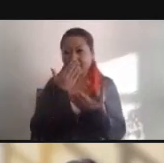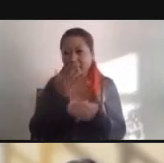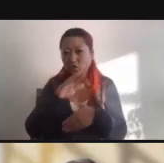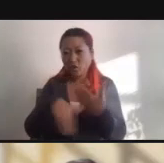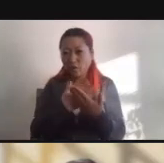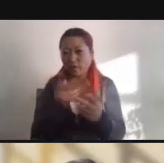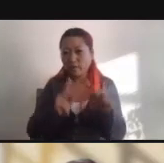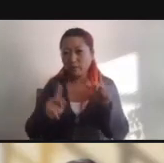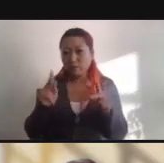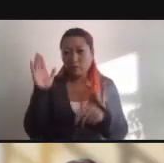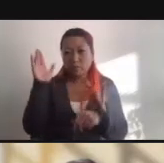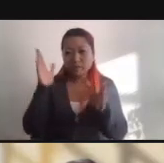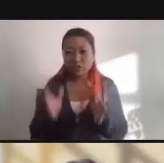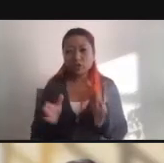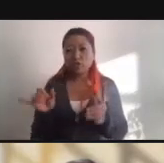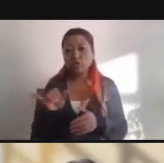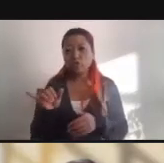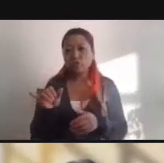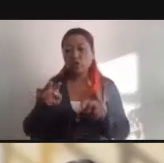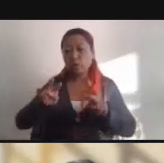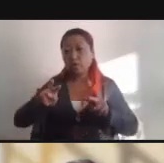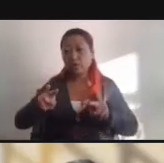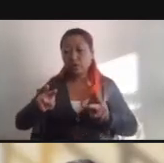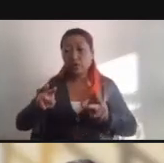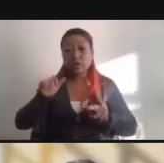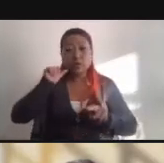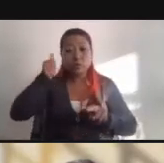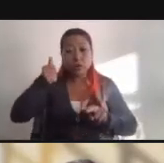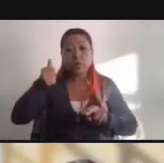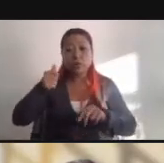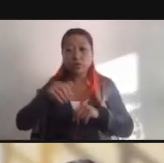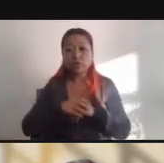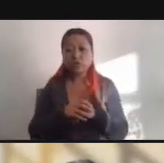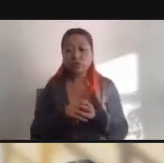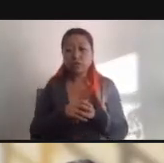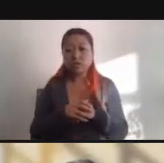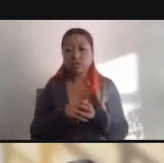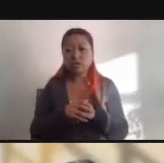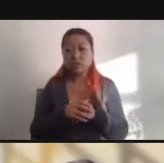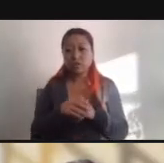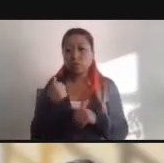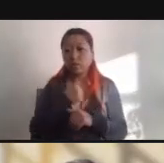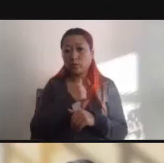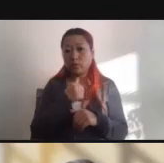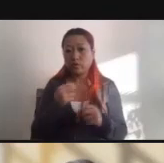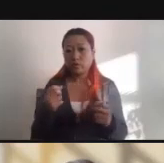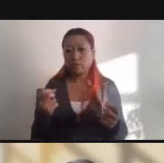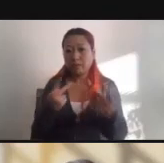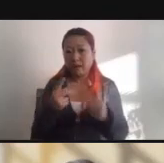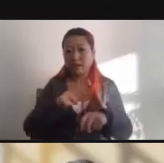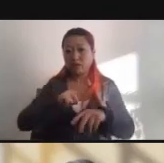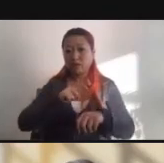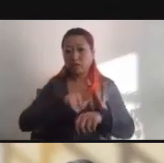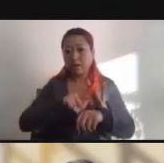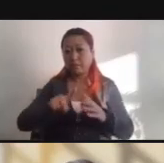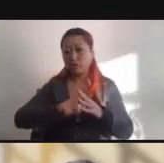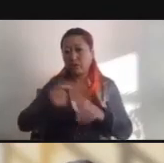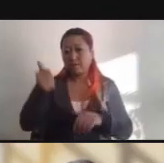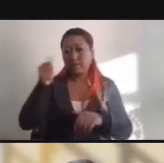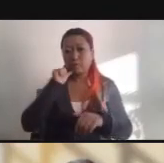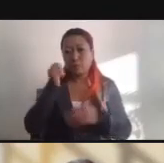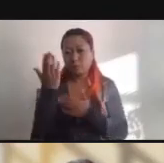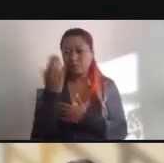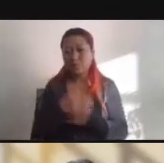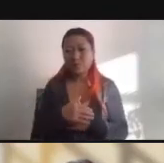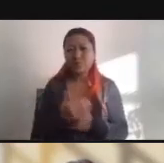all the presenters as well. And I look forward to hearing it tomorrow. We will be back at 10 o'clock tomorrow morning. And